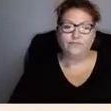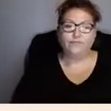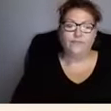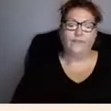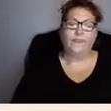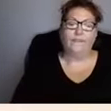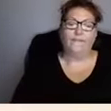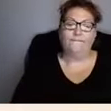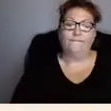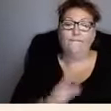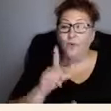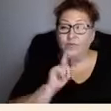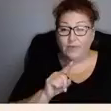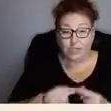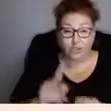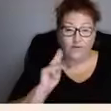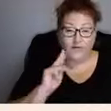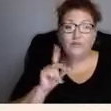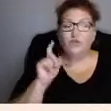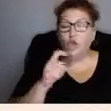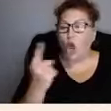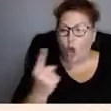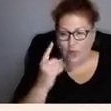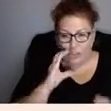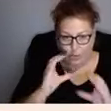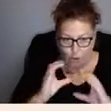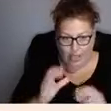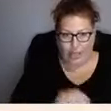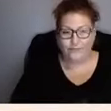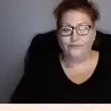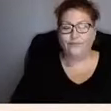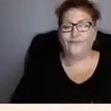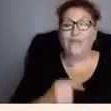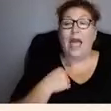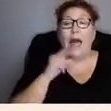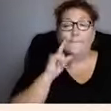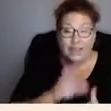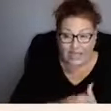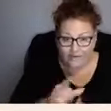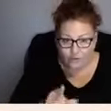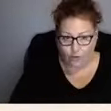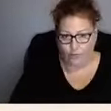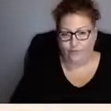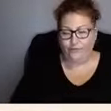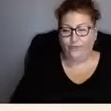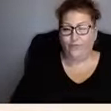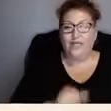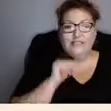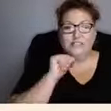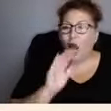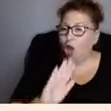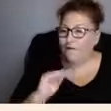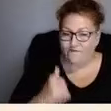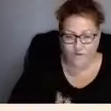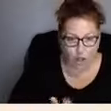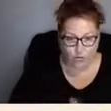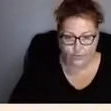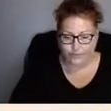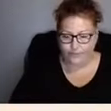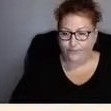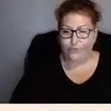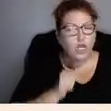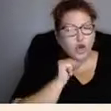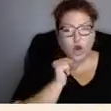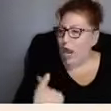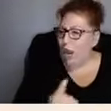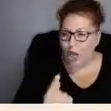Your response to a victim should always communicate, "I believe you. It's not your fault. You are not